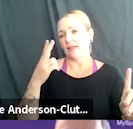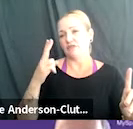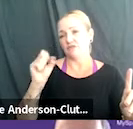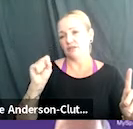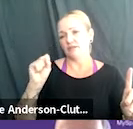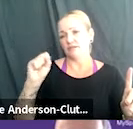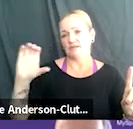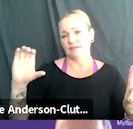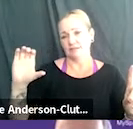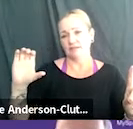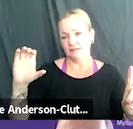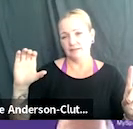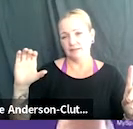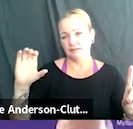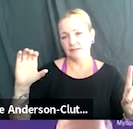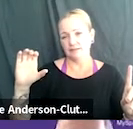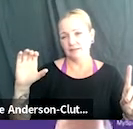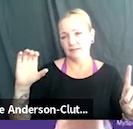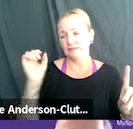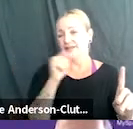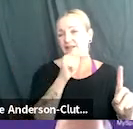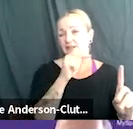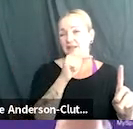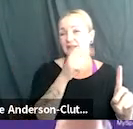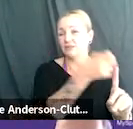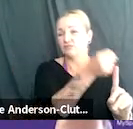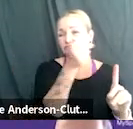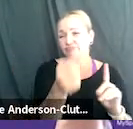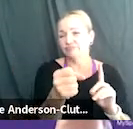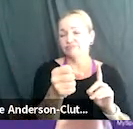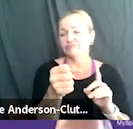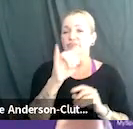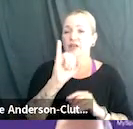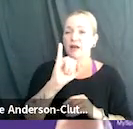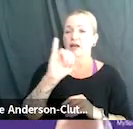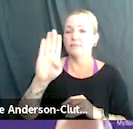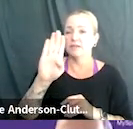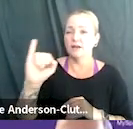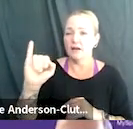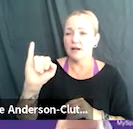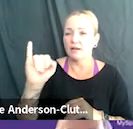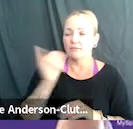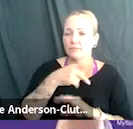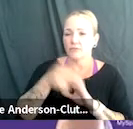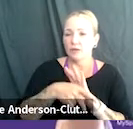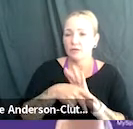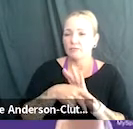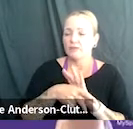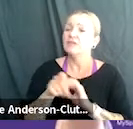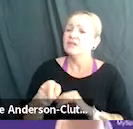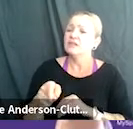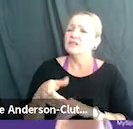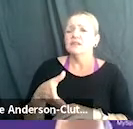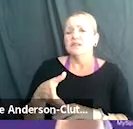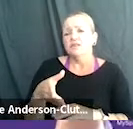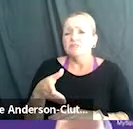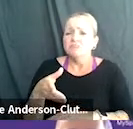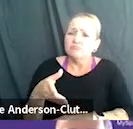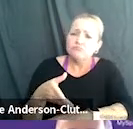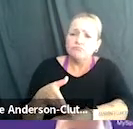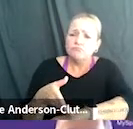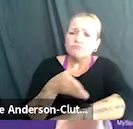intensive behavioral intervention program and made some gains, although not as much as his parents would have hoped